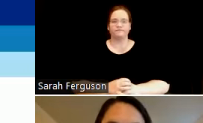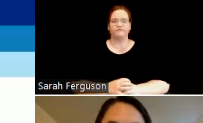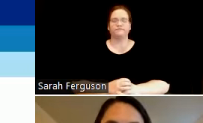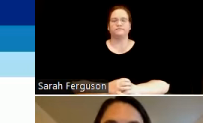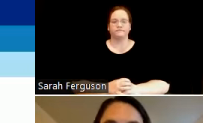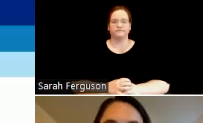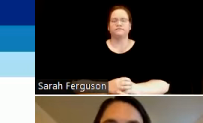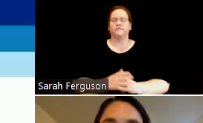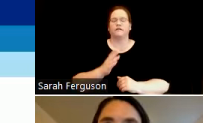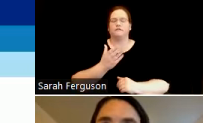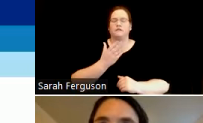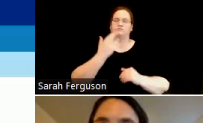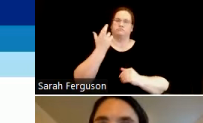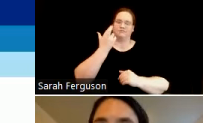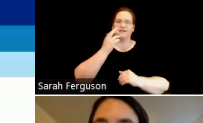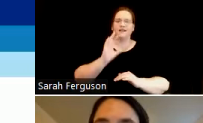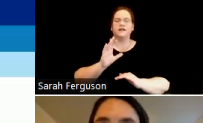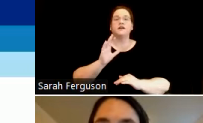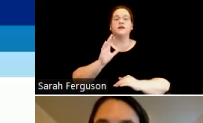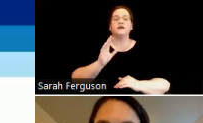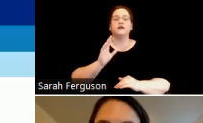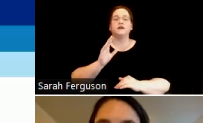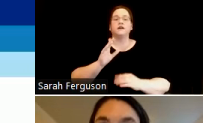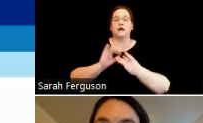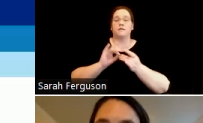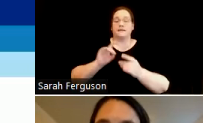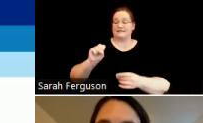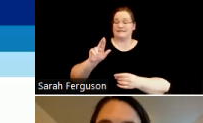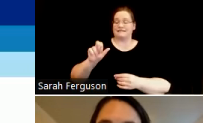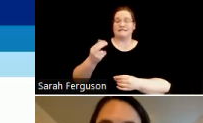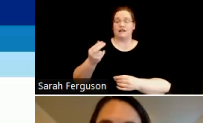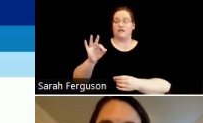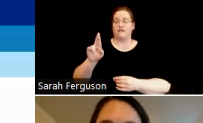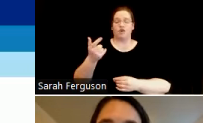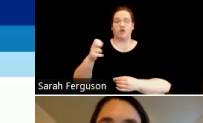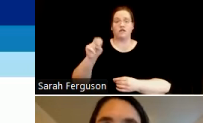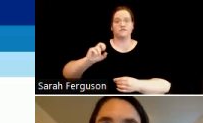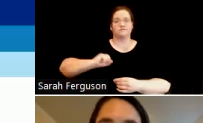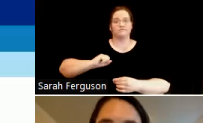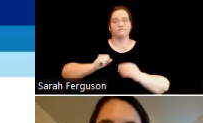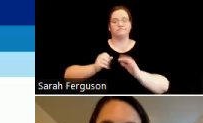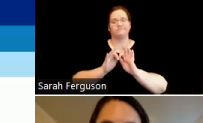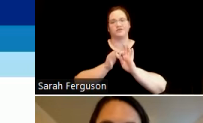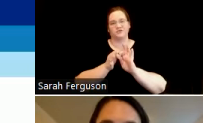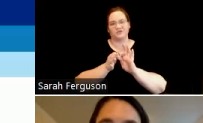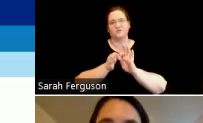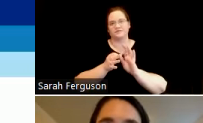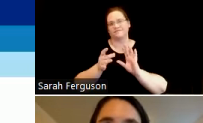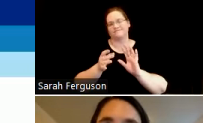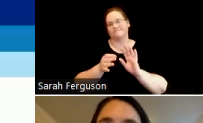And we also forgot to realize that I mentioned that Sarah Ferguson is providing our ASL